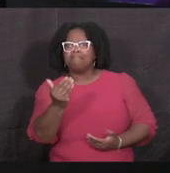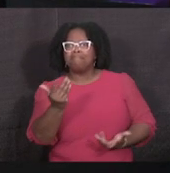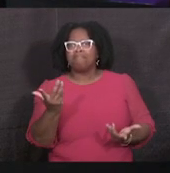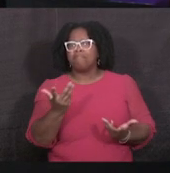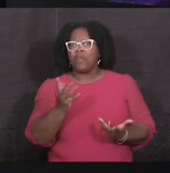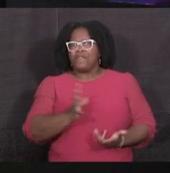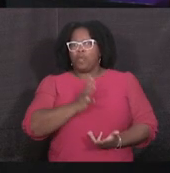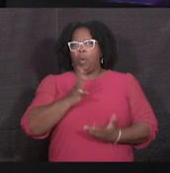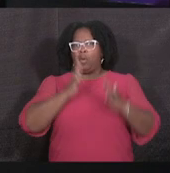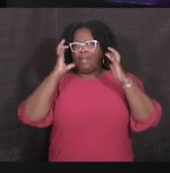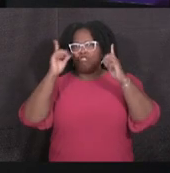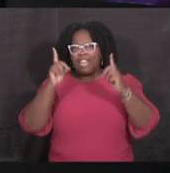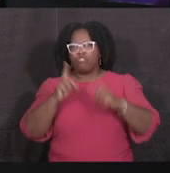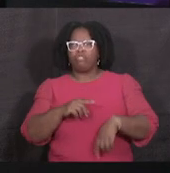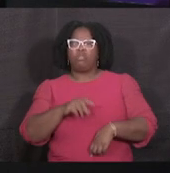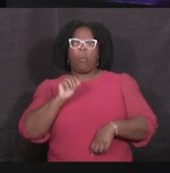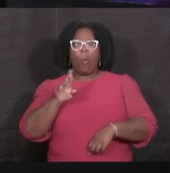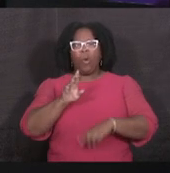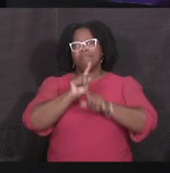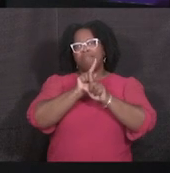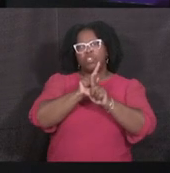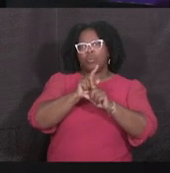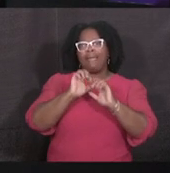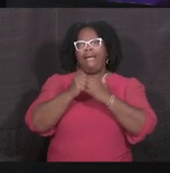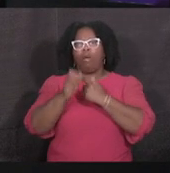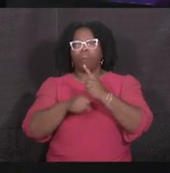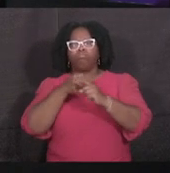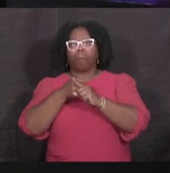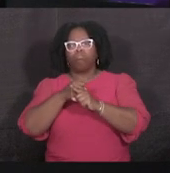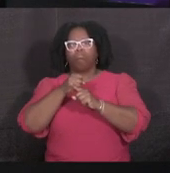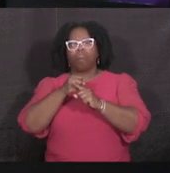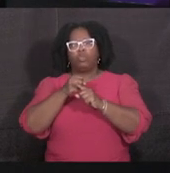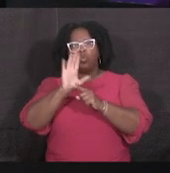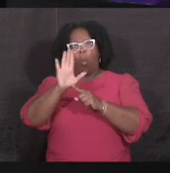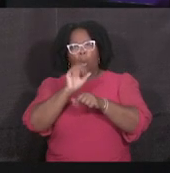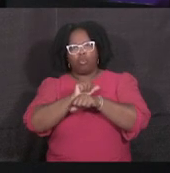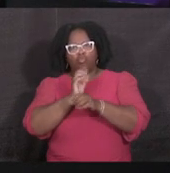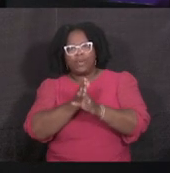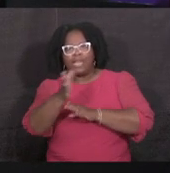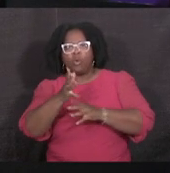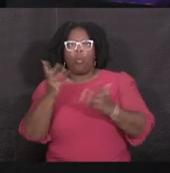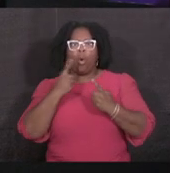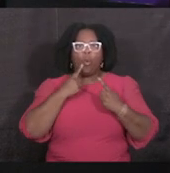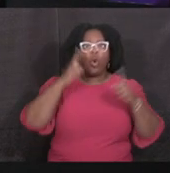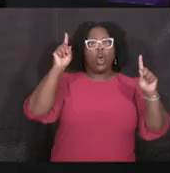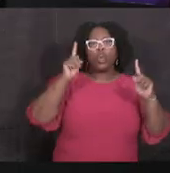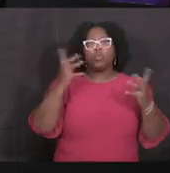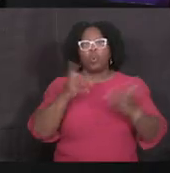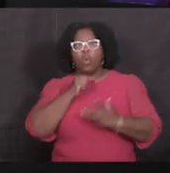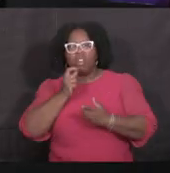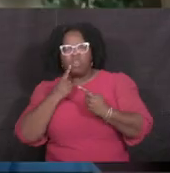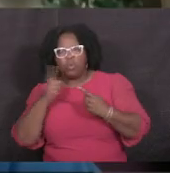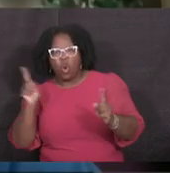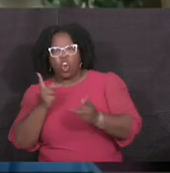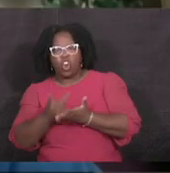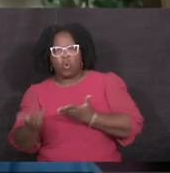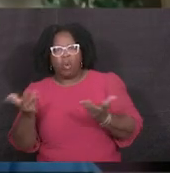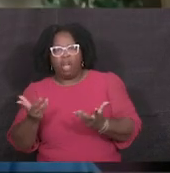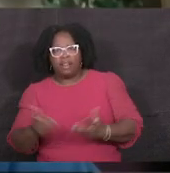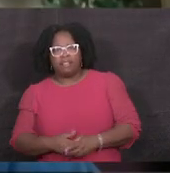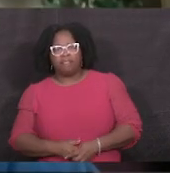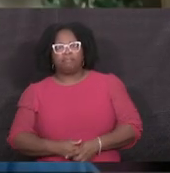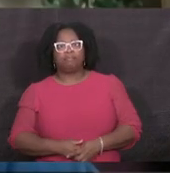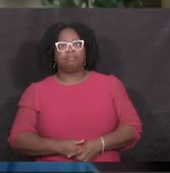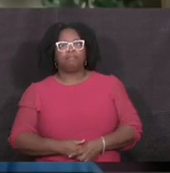formal education or mentoring play in the evolution of your career? Like, what really worked for you? What didn't? Well, I love what